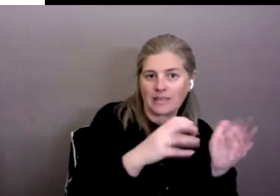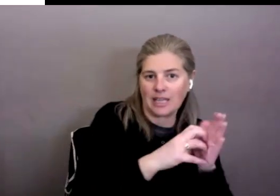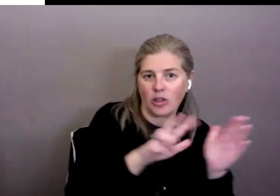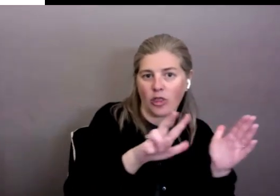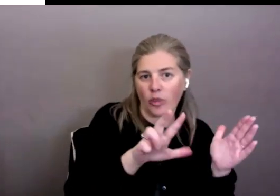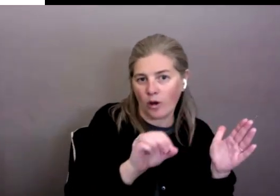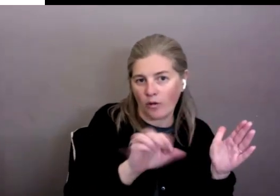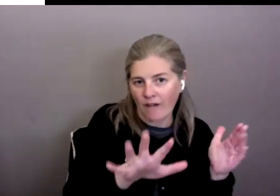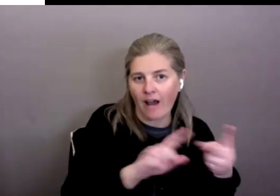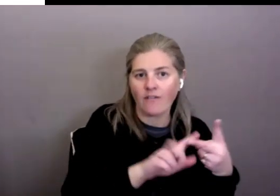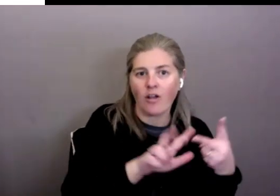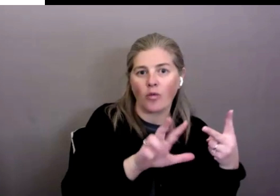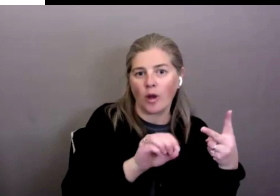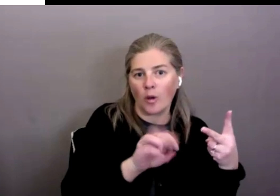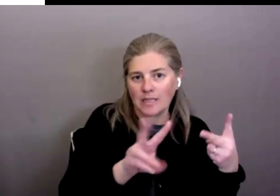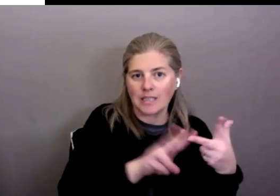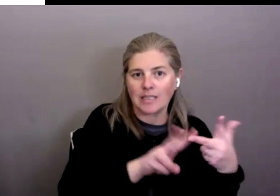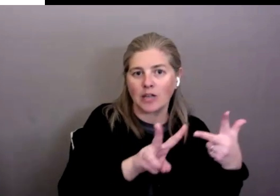and 212 of the Act.